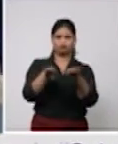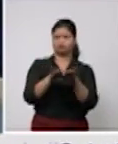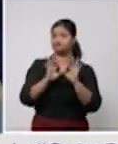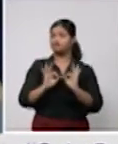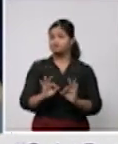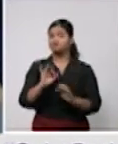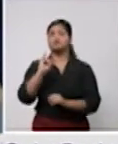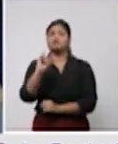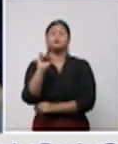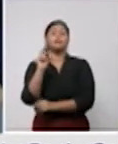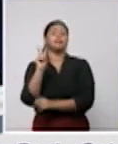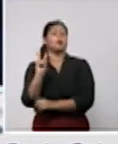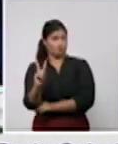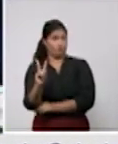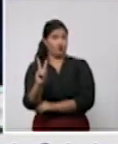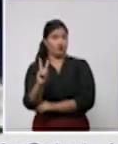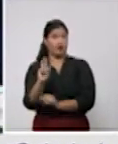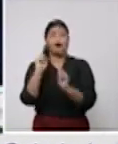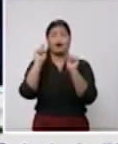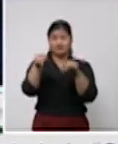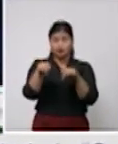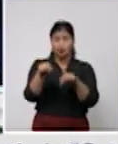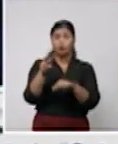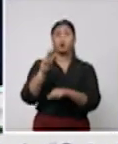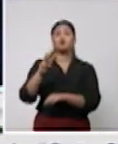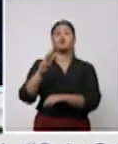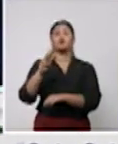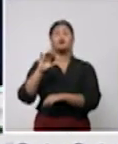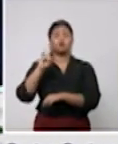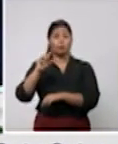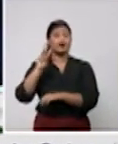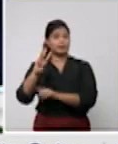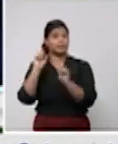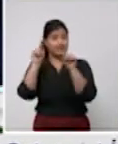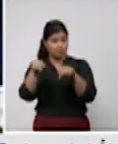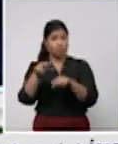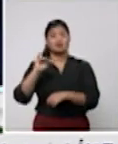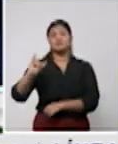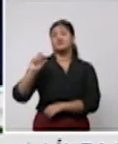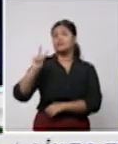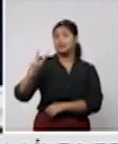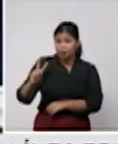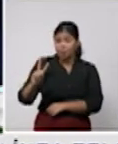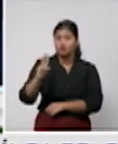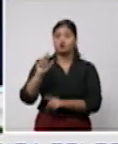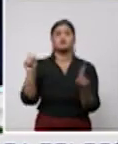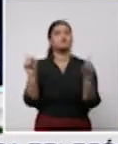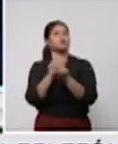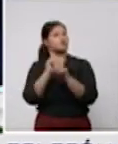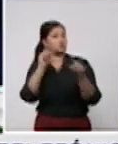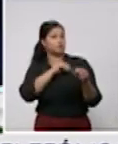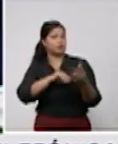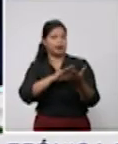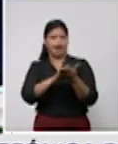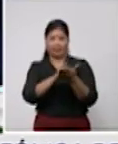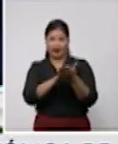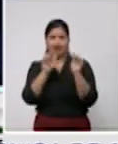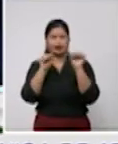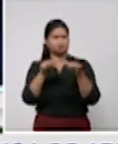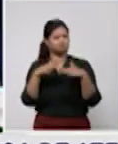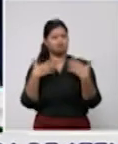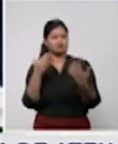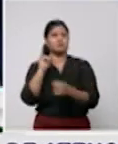49.5% of all positive cases in Cuba. There is almost no difference in the rate between both